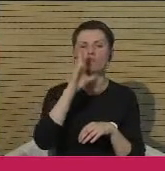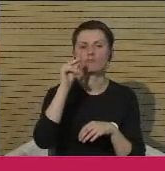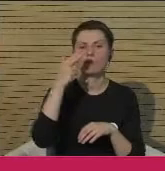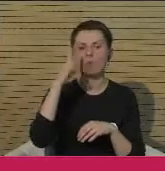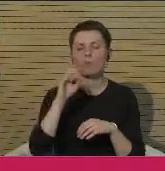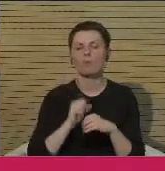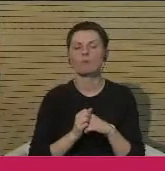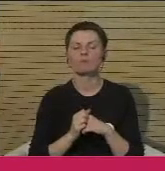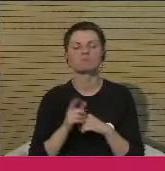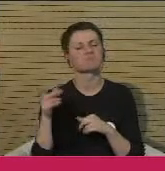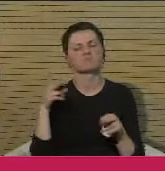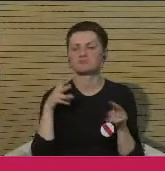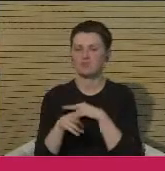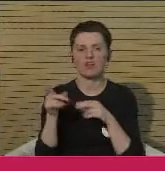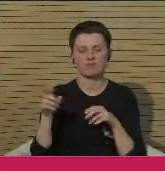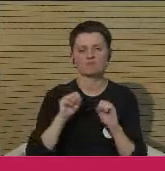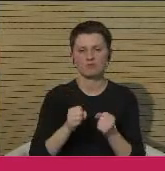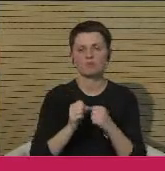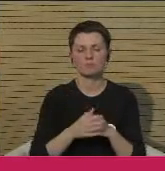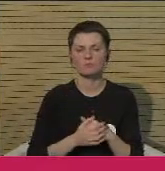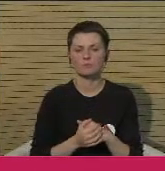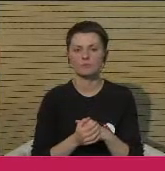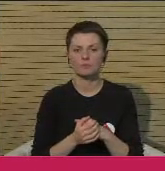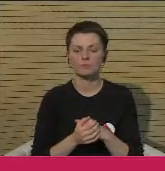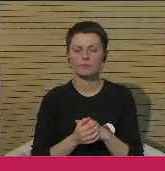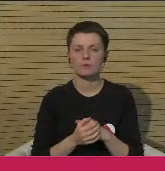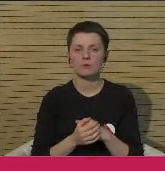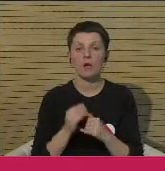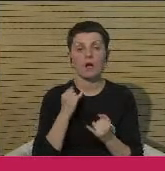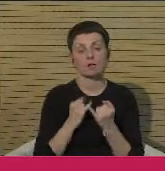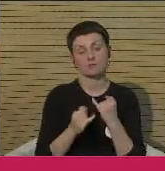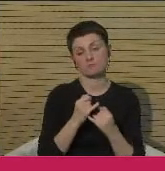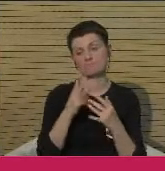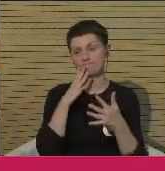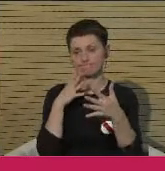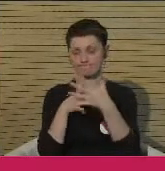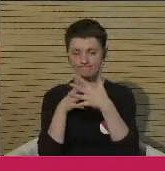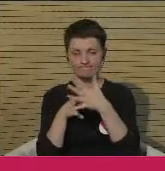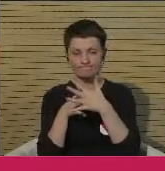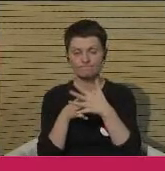the demise of Lukashenko's regime.